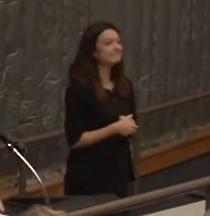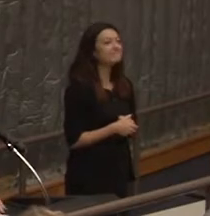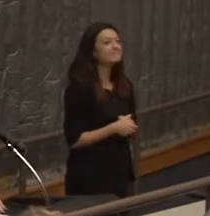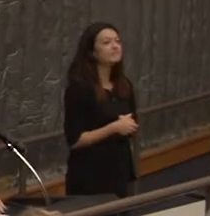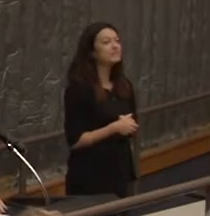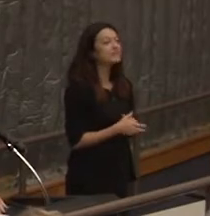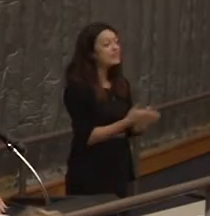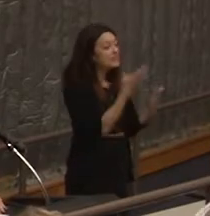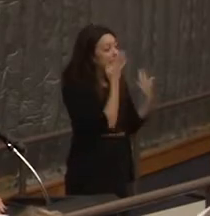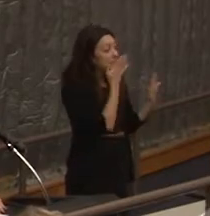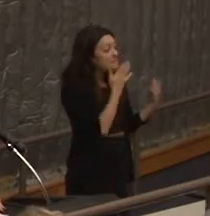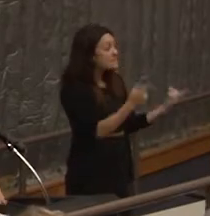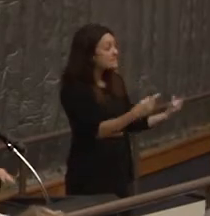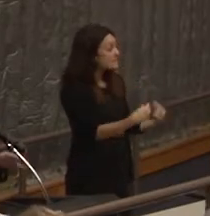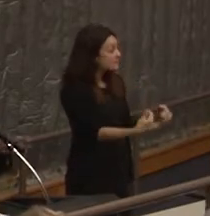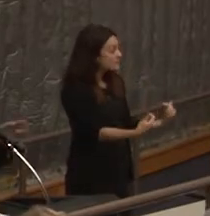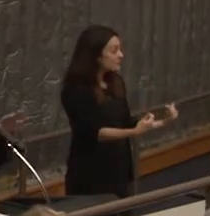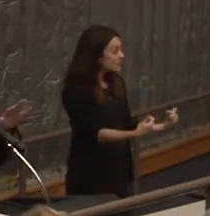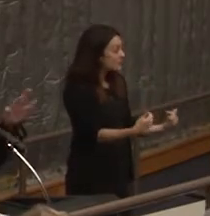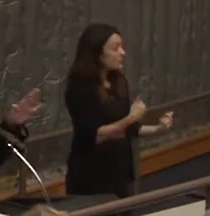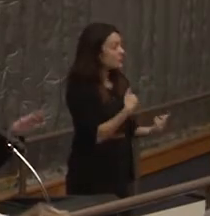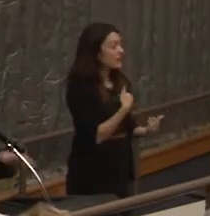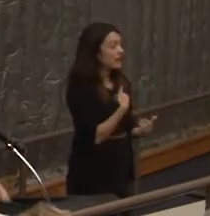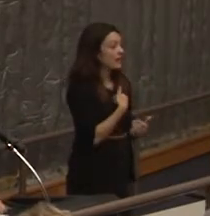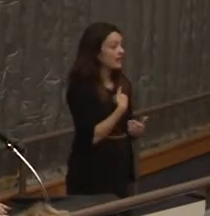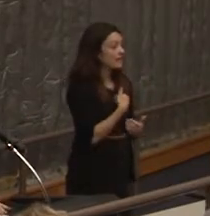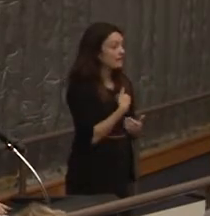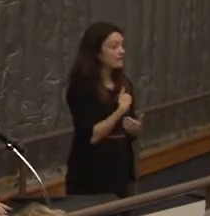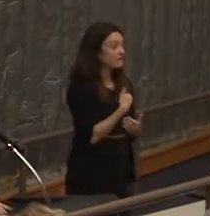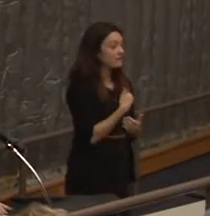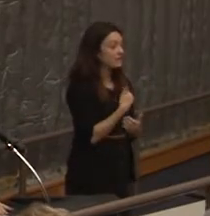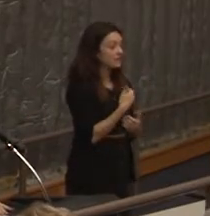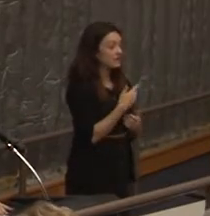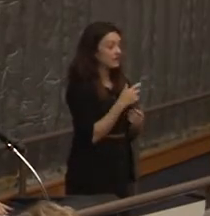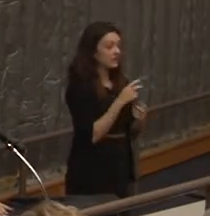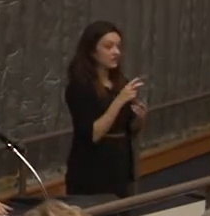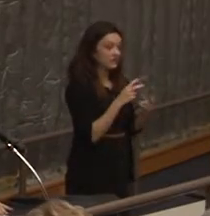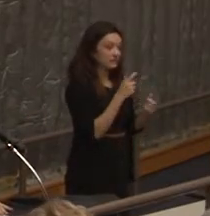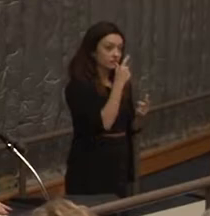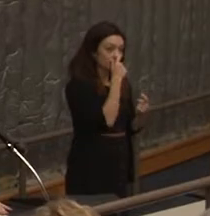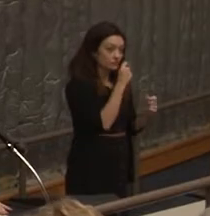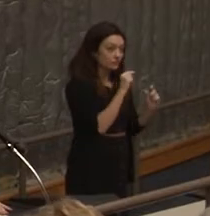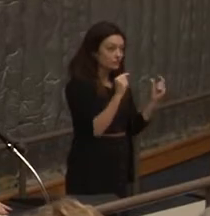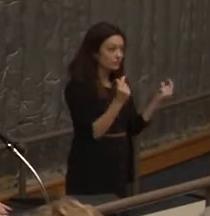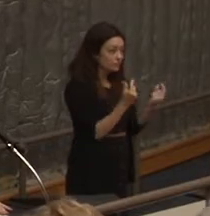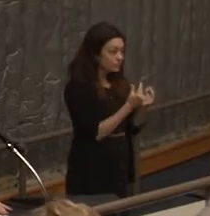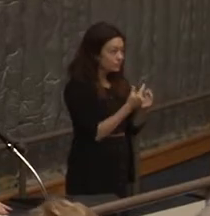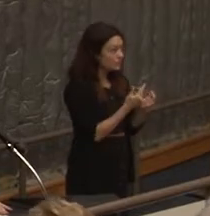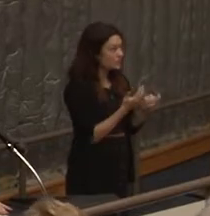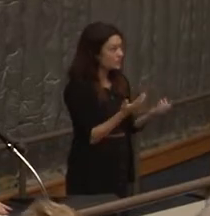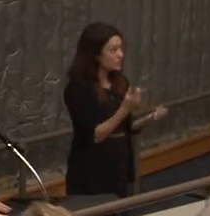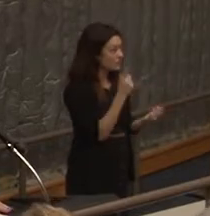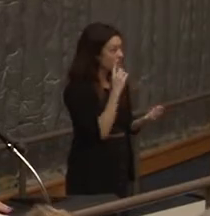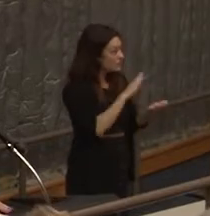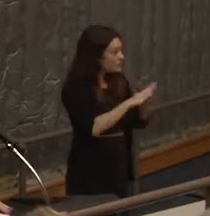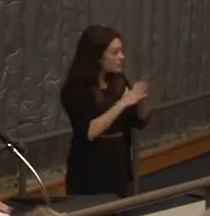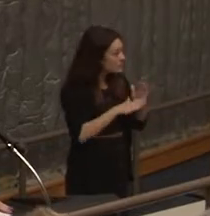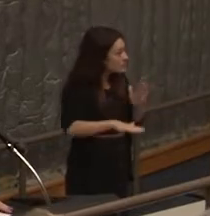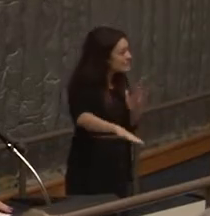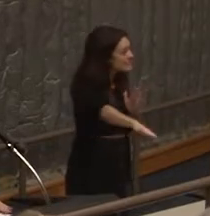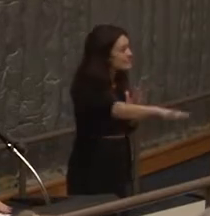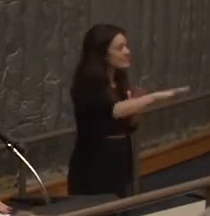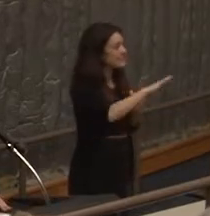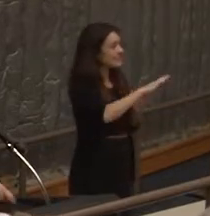I want to thank everybody for coming. We have an interesting group here from the college and from the community and some of our